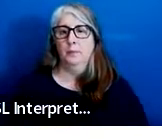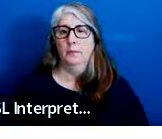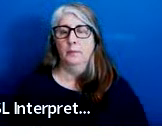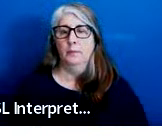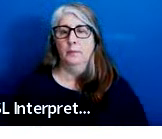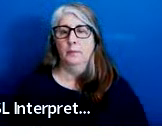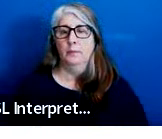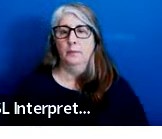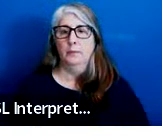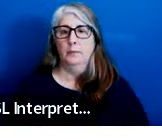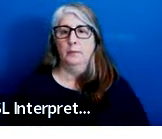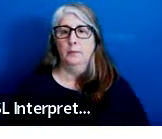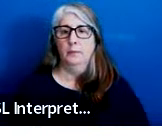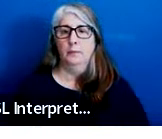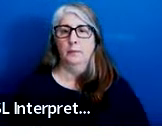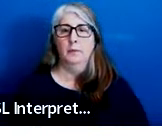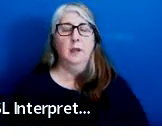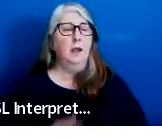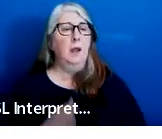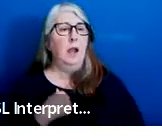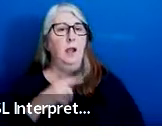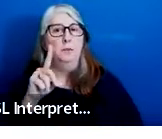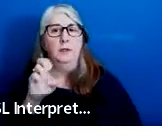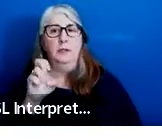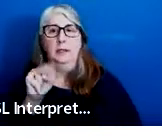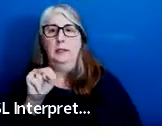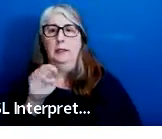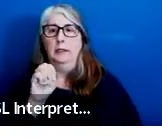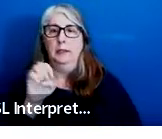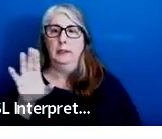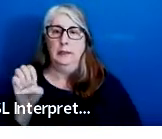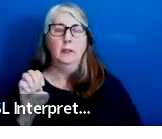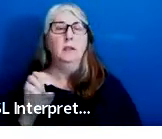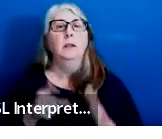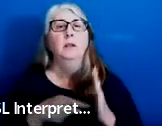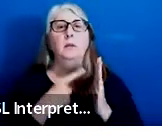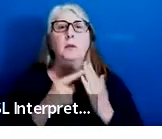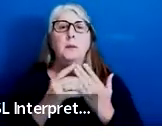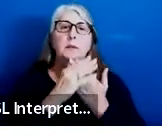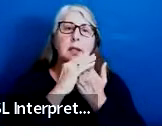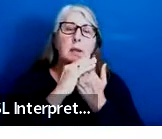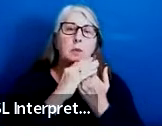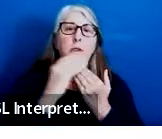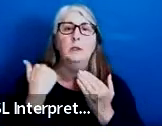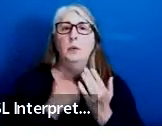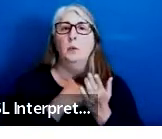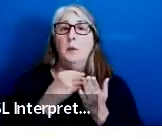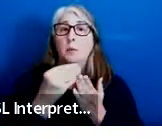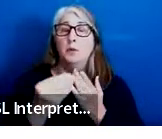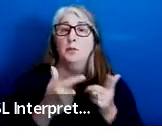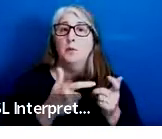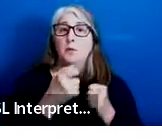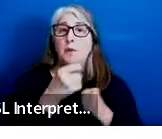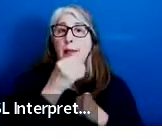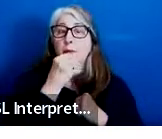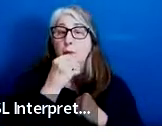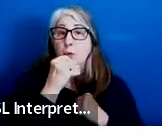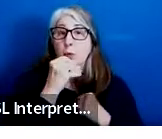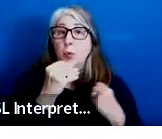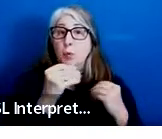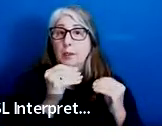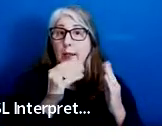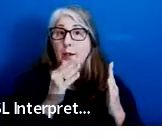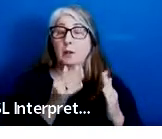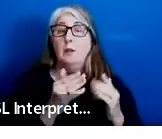this is Denise. I'll jump in here. There are sometimes sandwiches that we purchase from fast food retailers